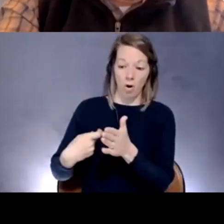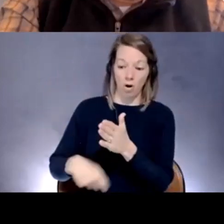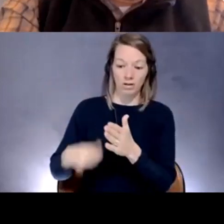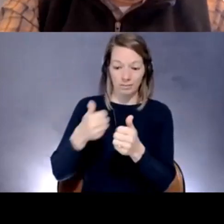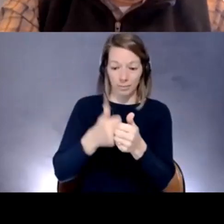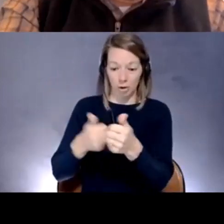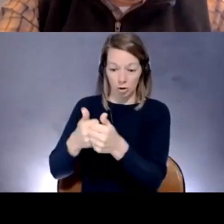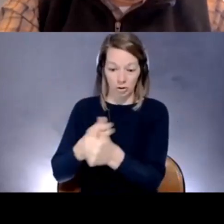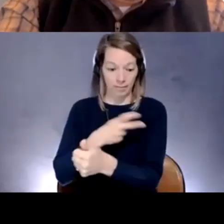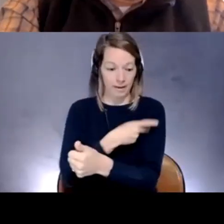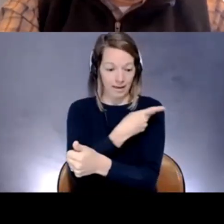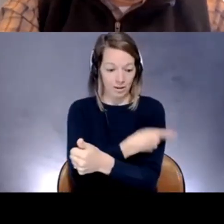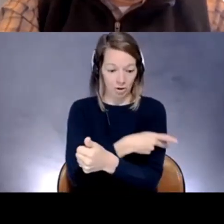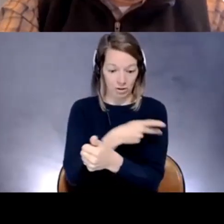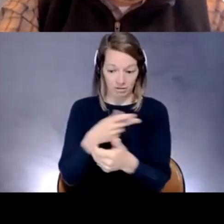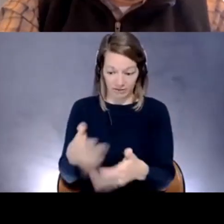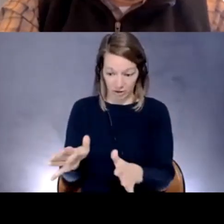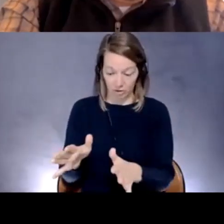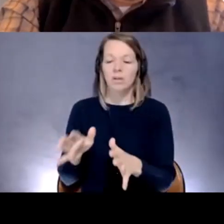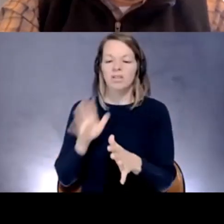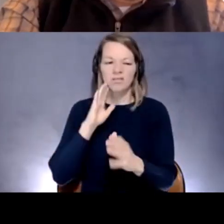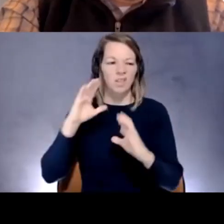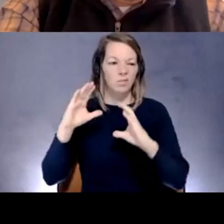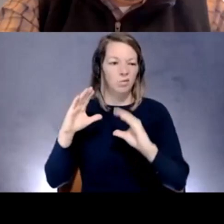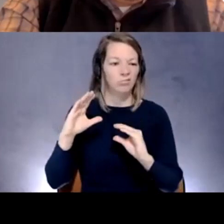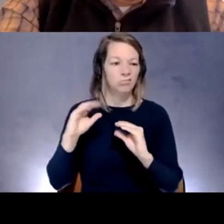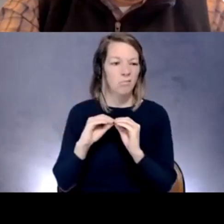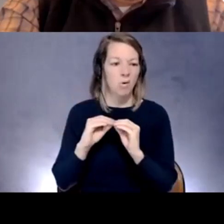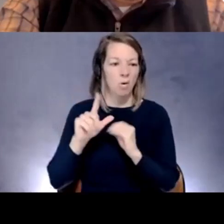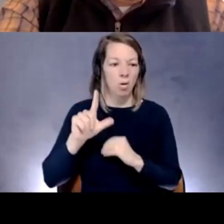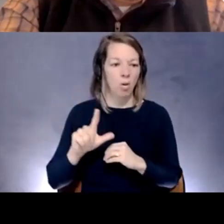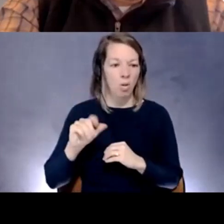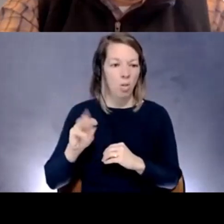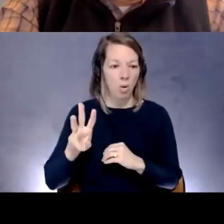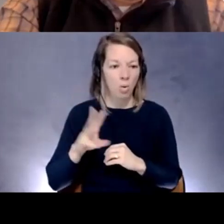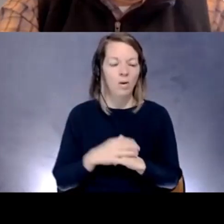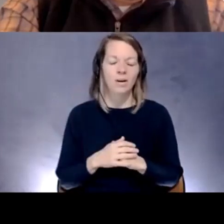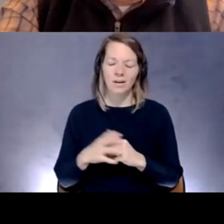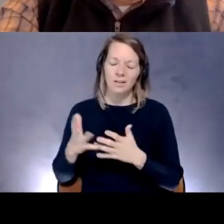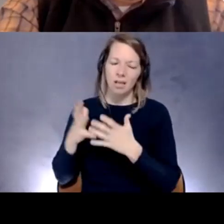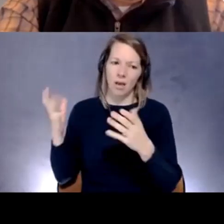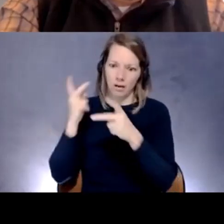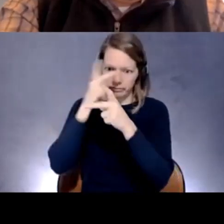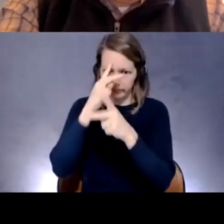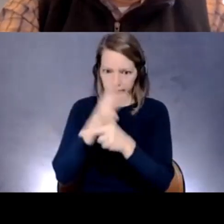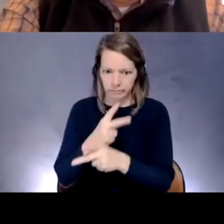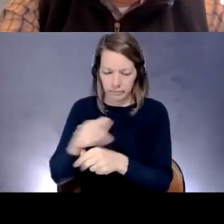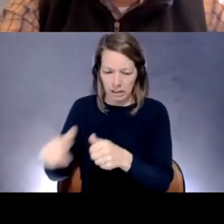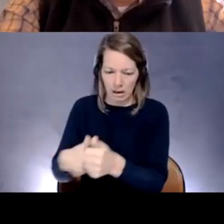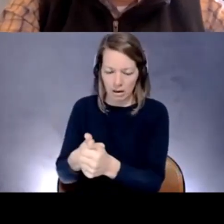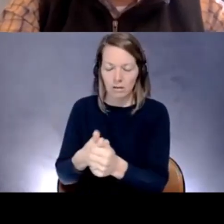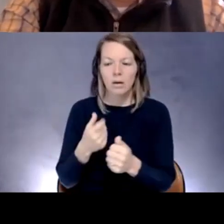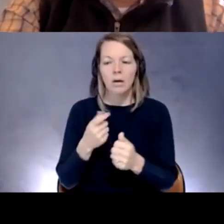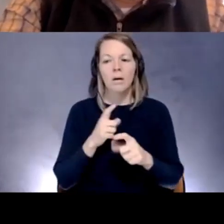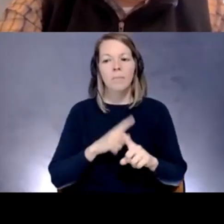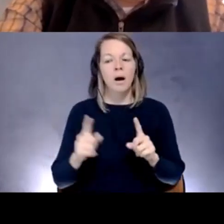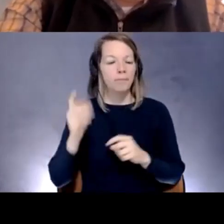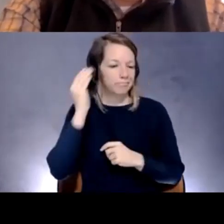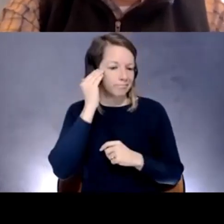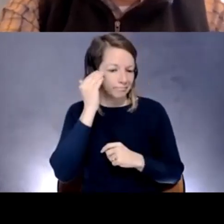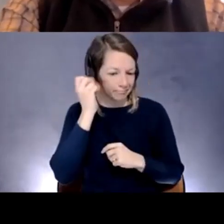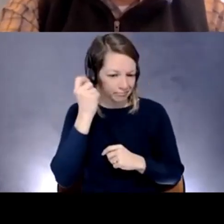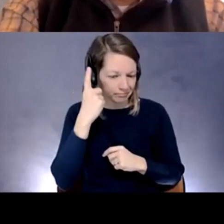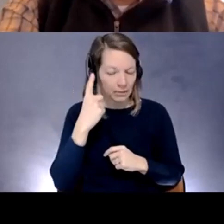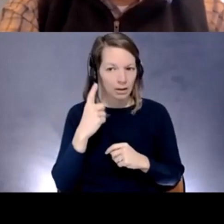patient discharge tend to be lower. There's a lot that goes into that, but we're very aware of those things and working really hard